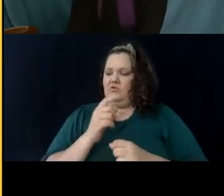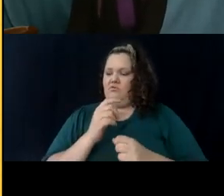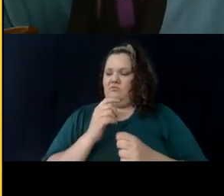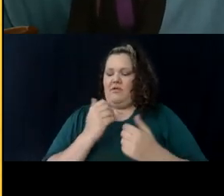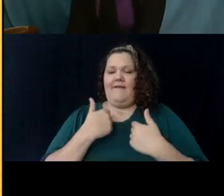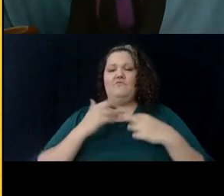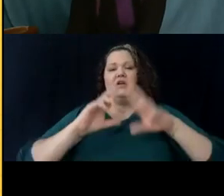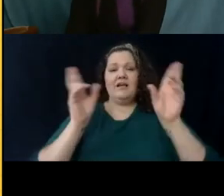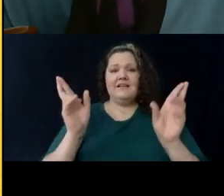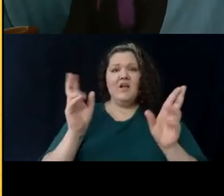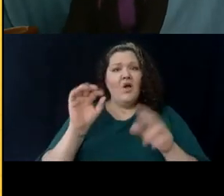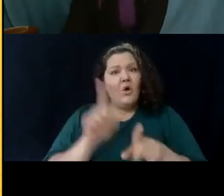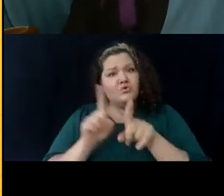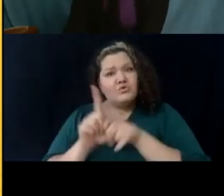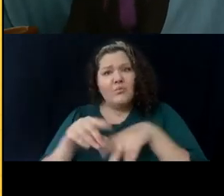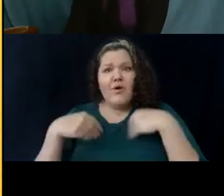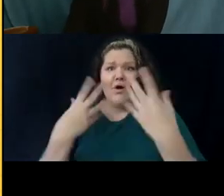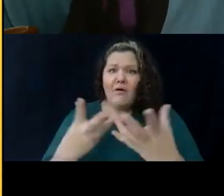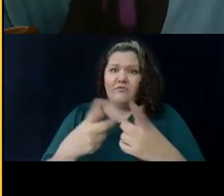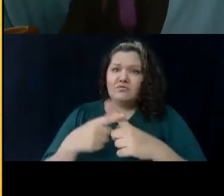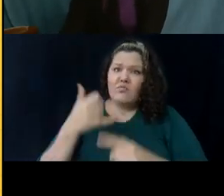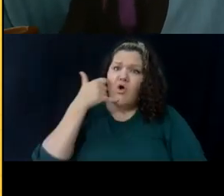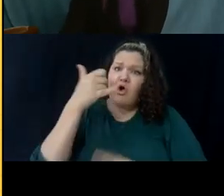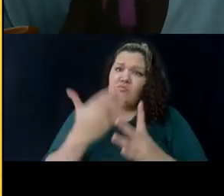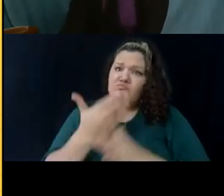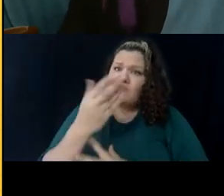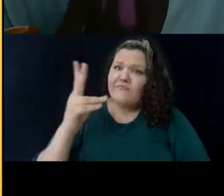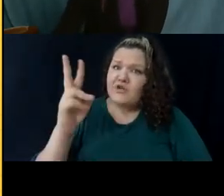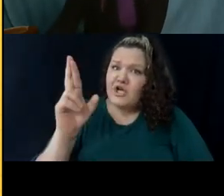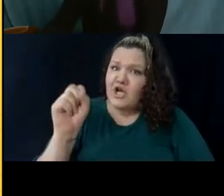text, ensure that it says that you can use text.